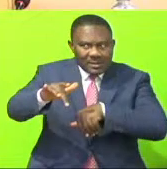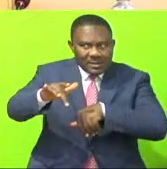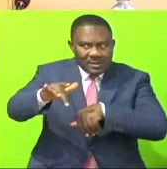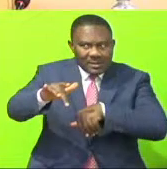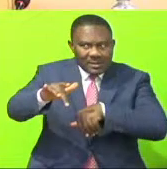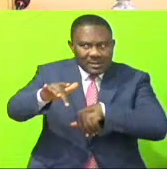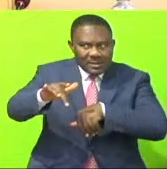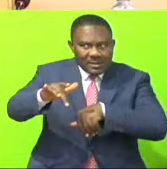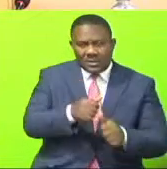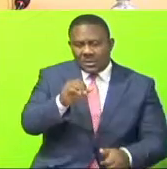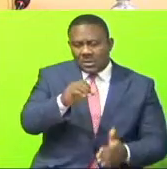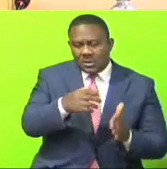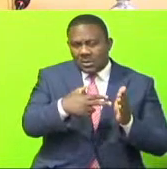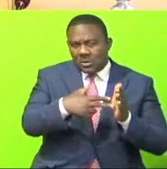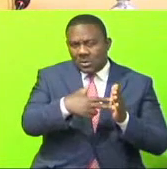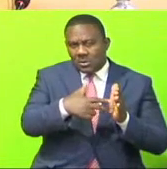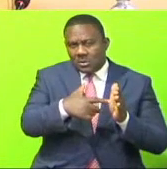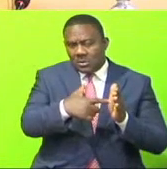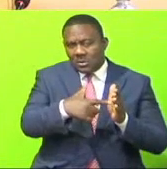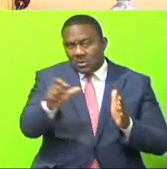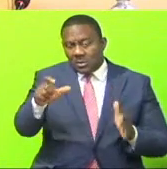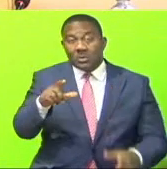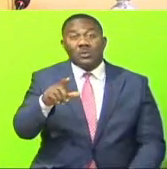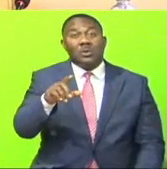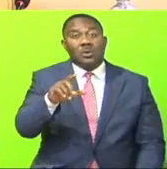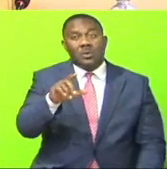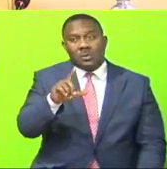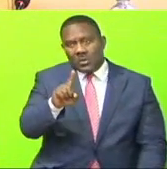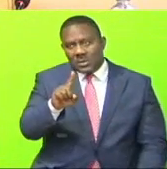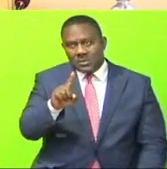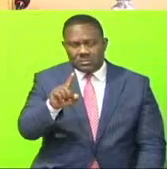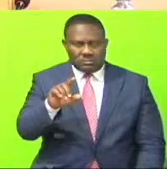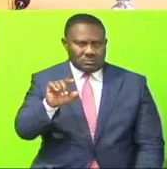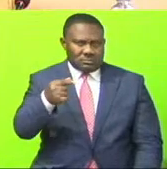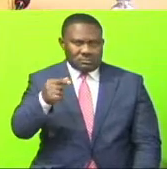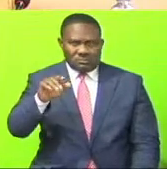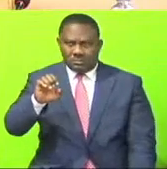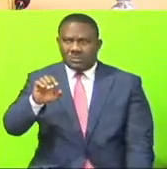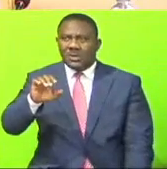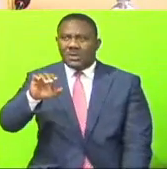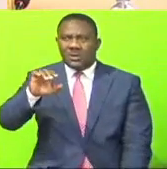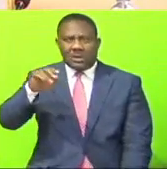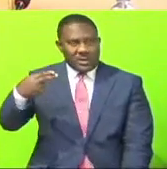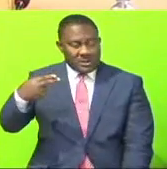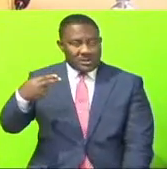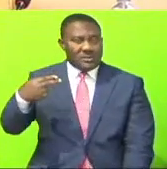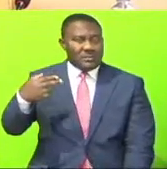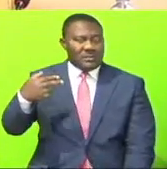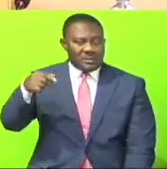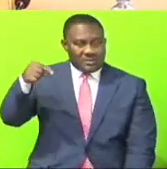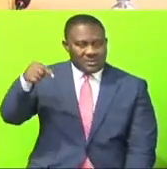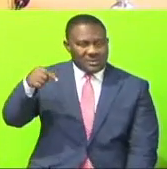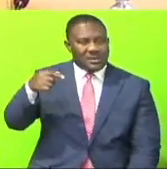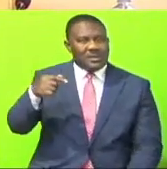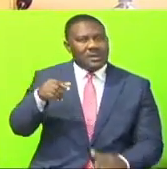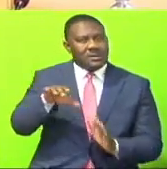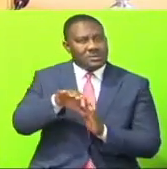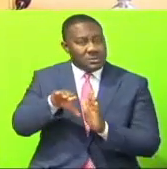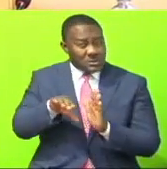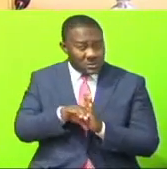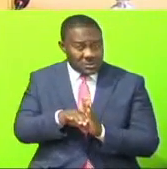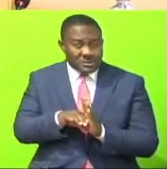1(b) to E, G, and H of Article 97 of the Constitution of the Republic of